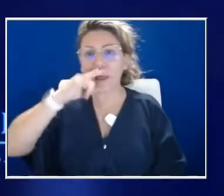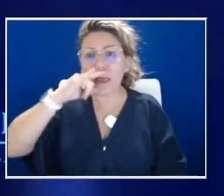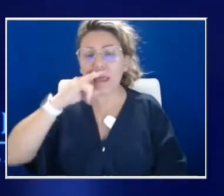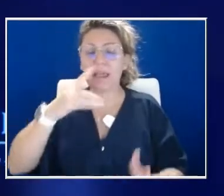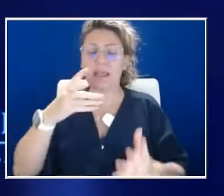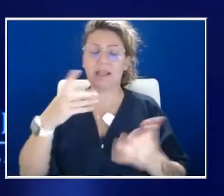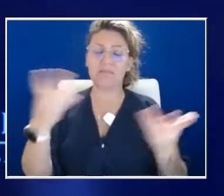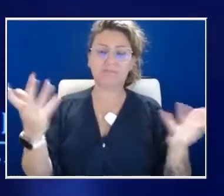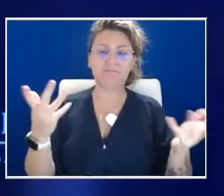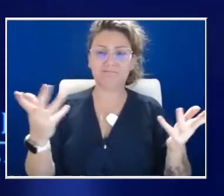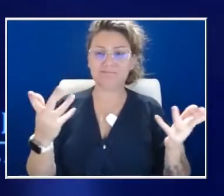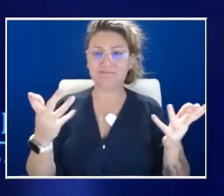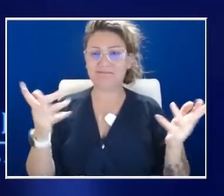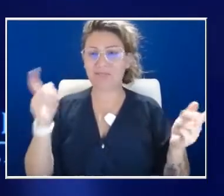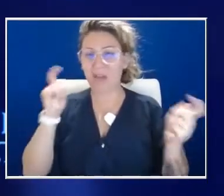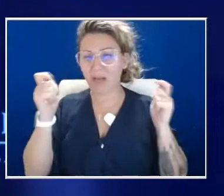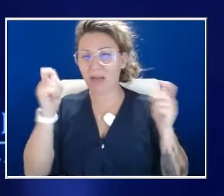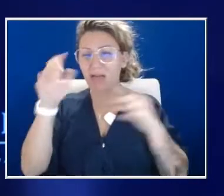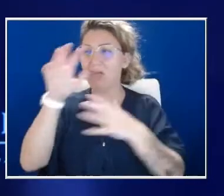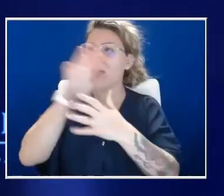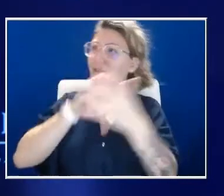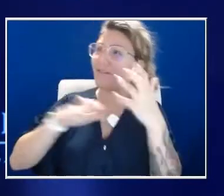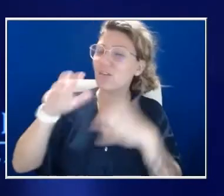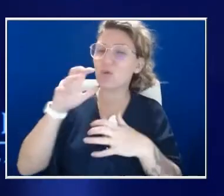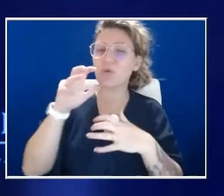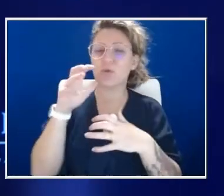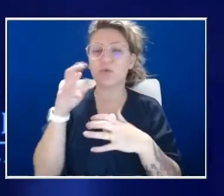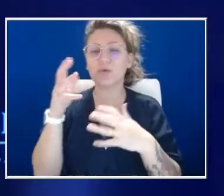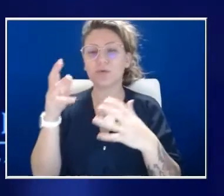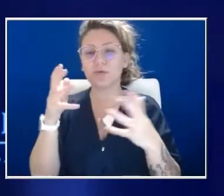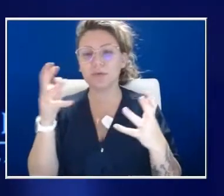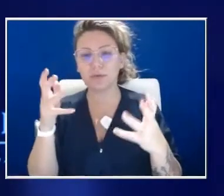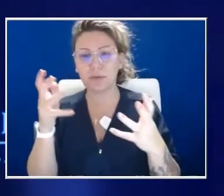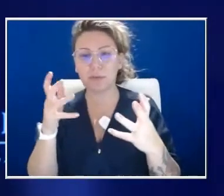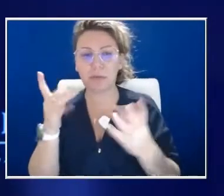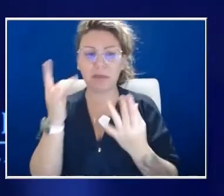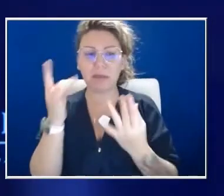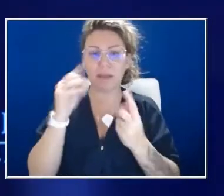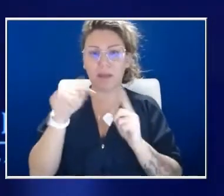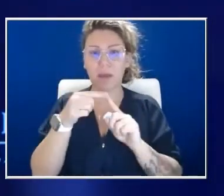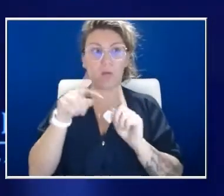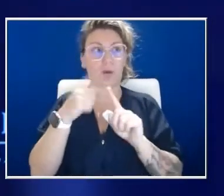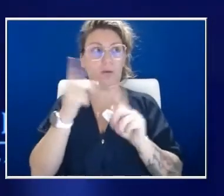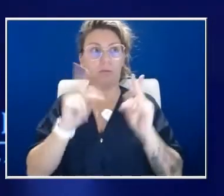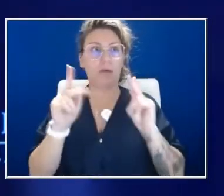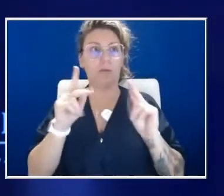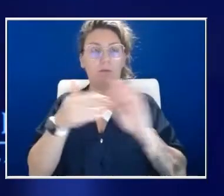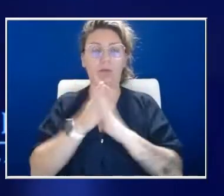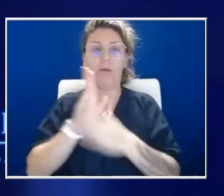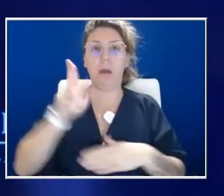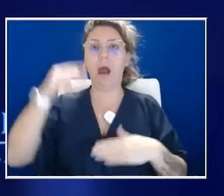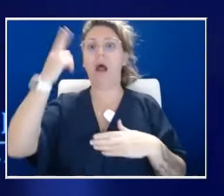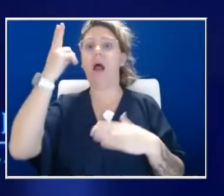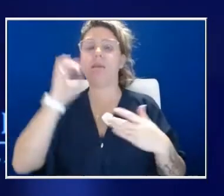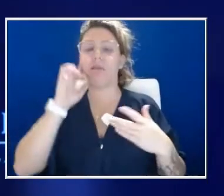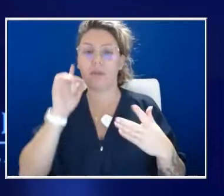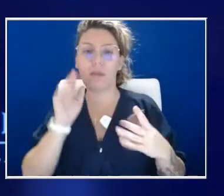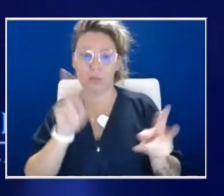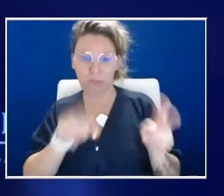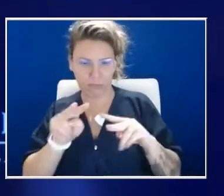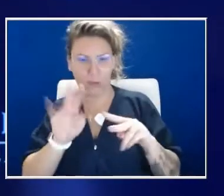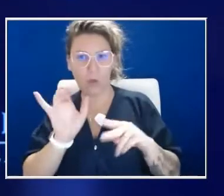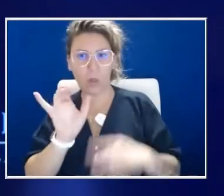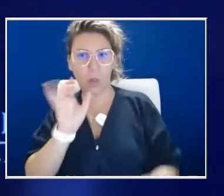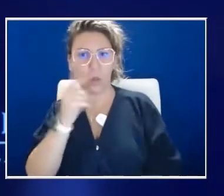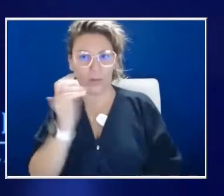little altered, confused. When we kind of think about when people get high, they'll kind of look like that. But we also want to make sure that, their